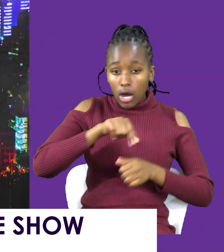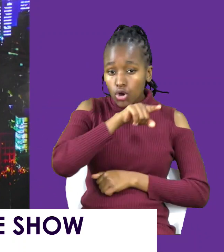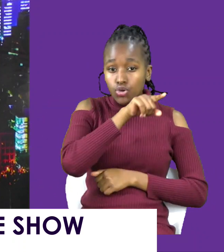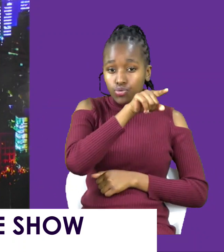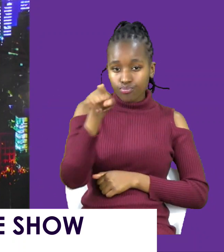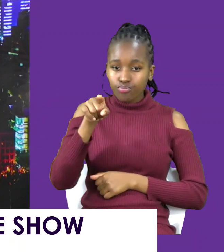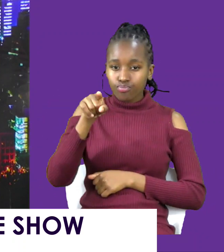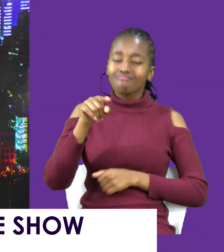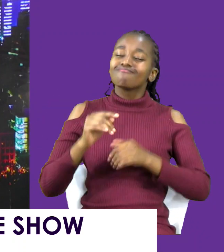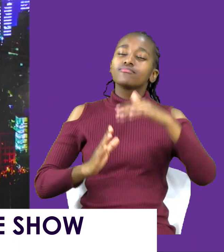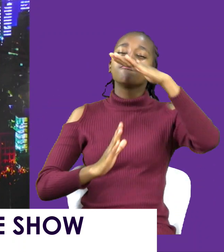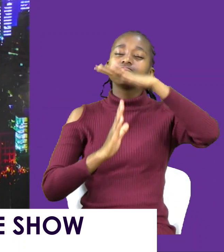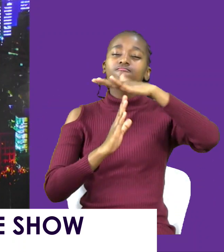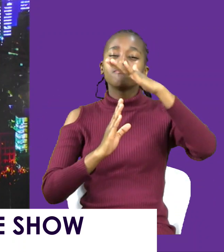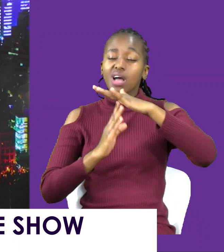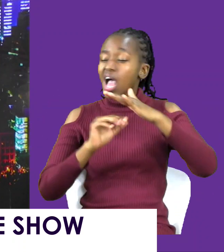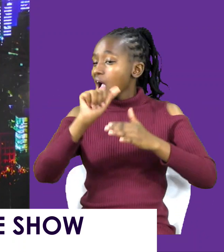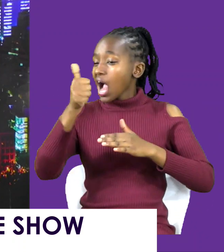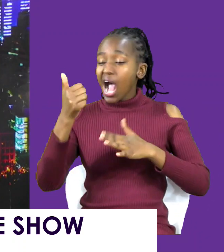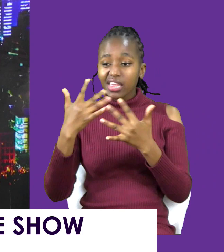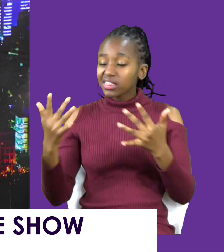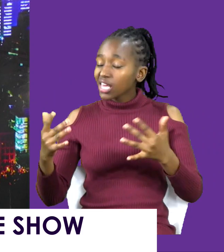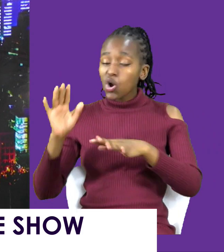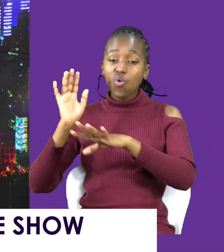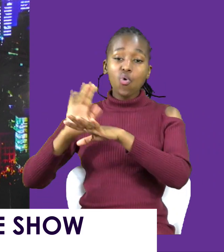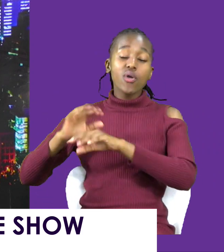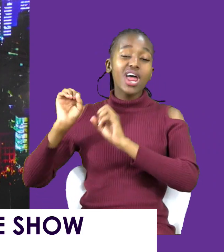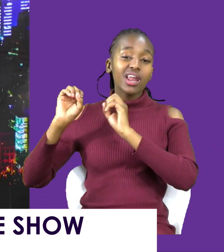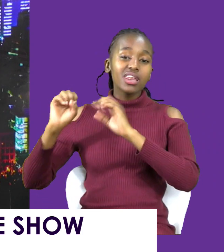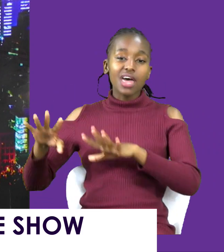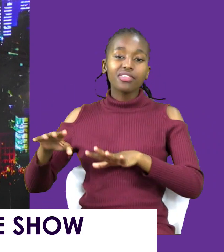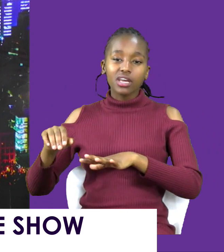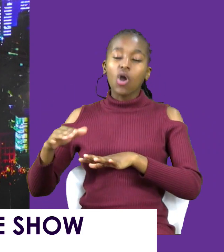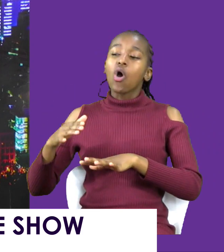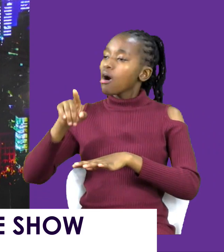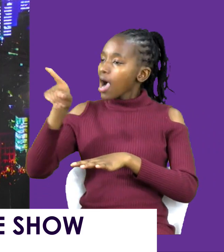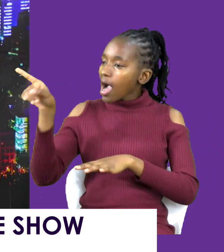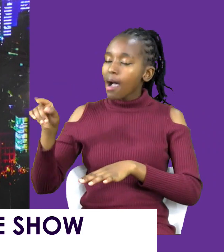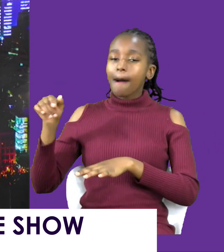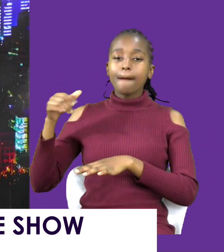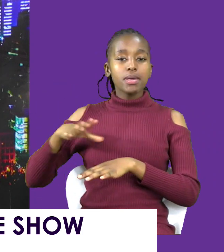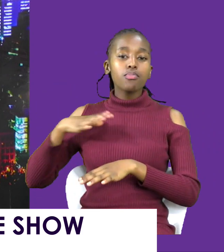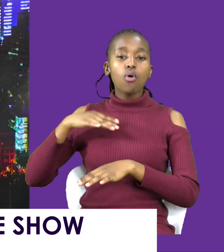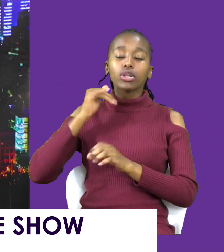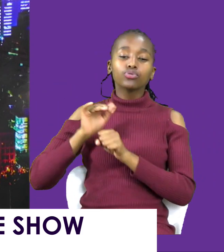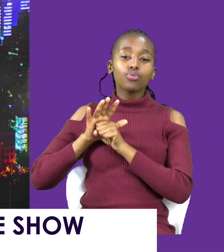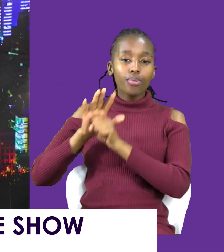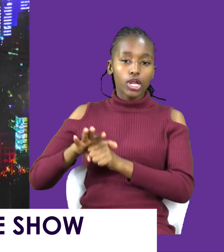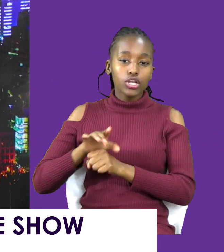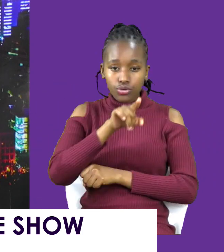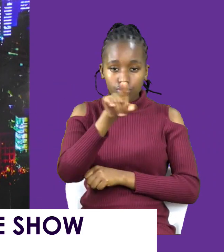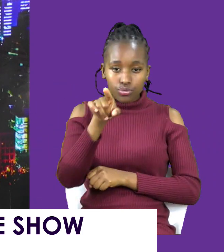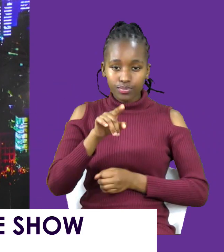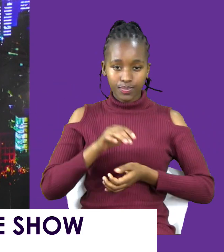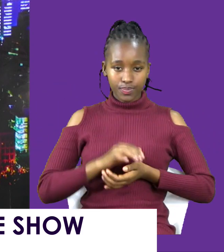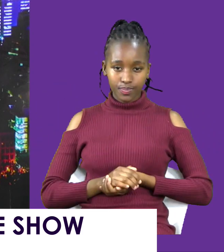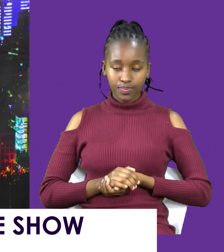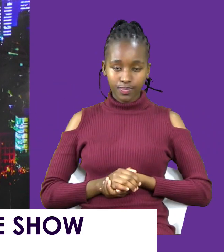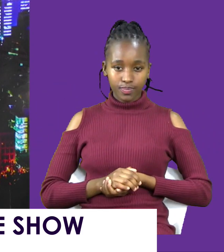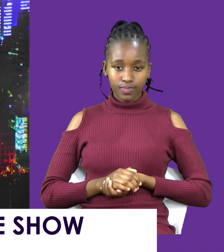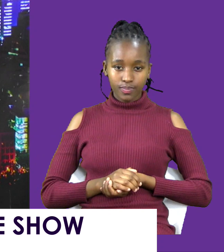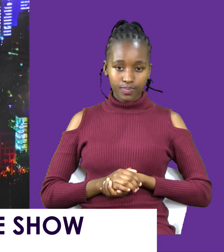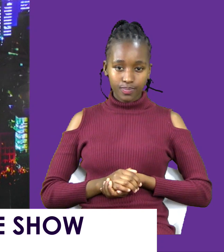is just inferior to you. It is an inferiority complex. When you face hate, that is an inferiority